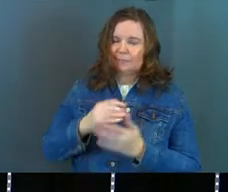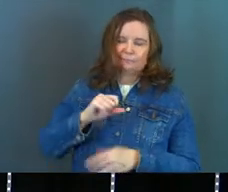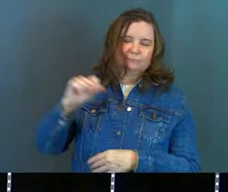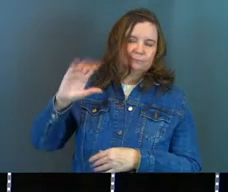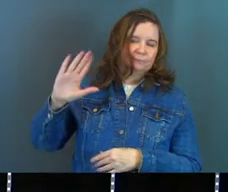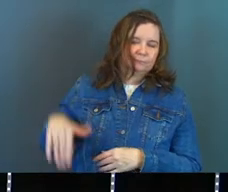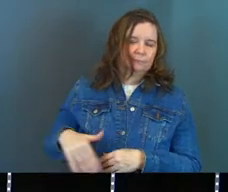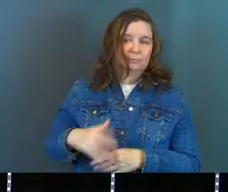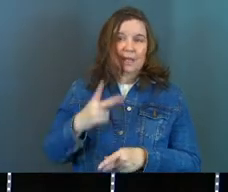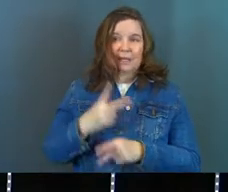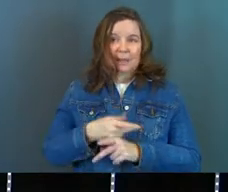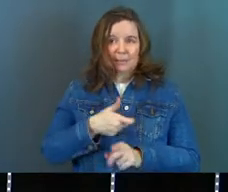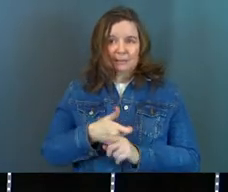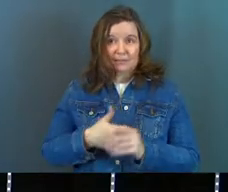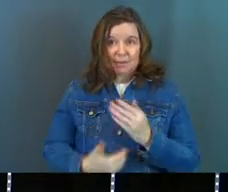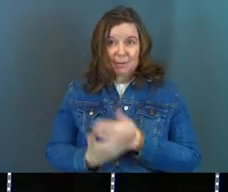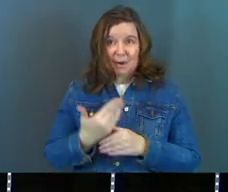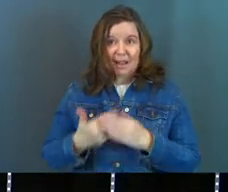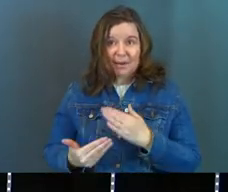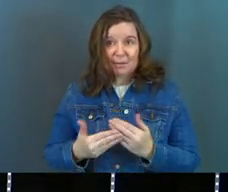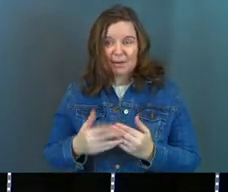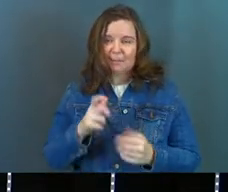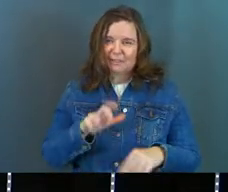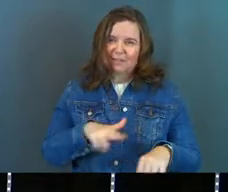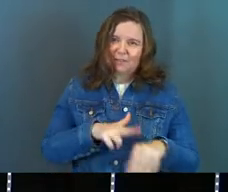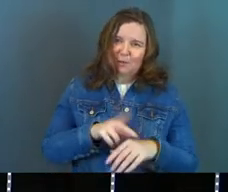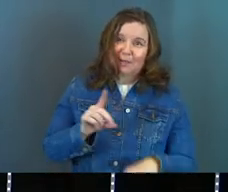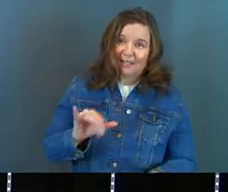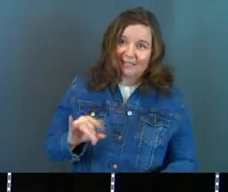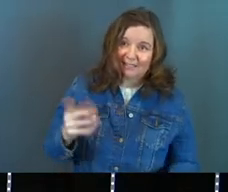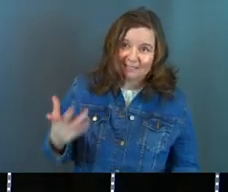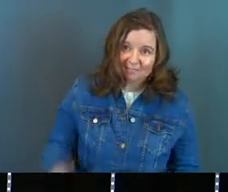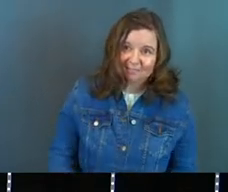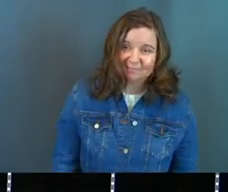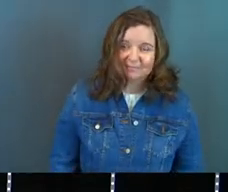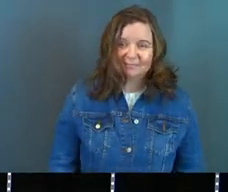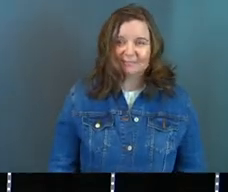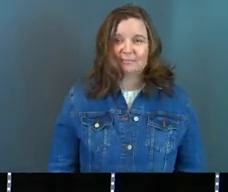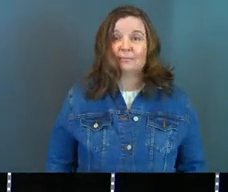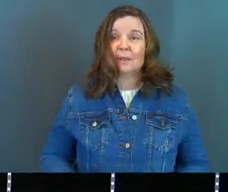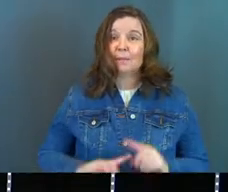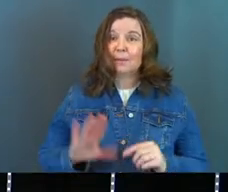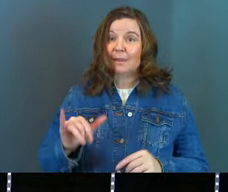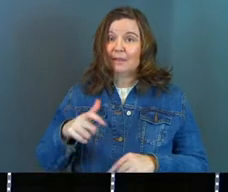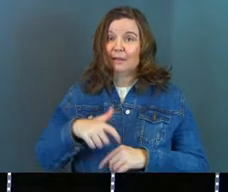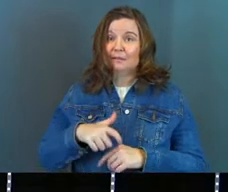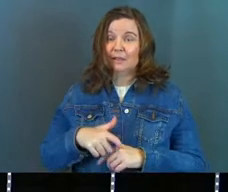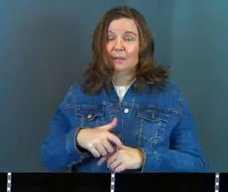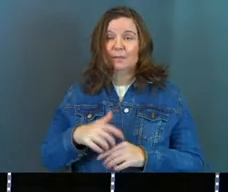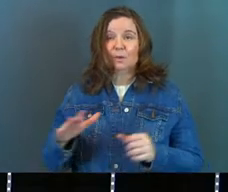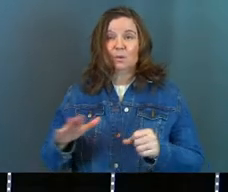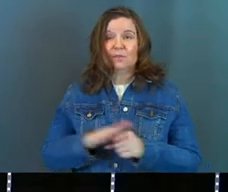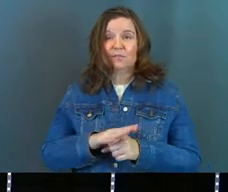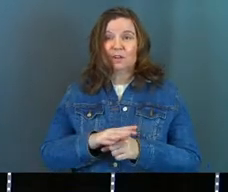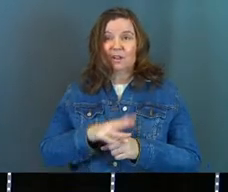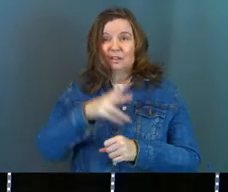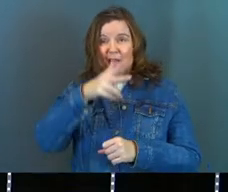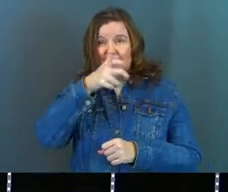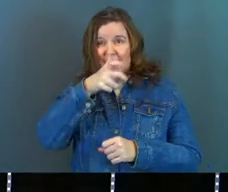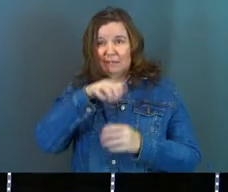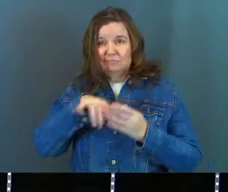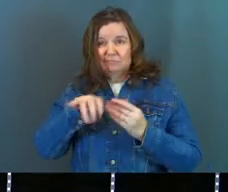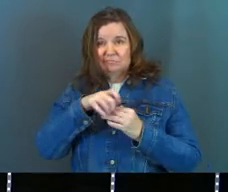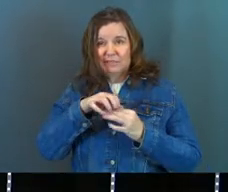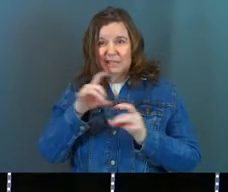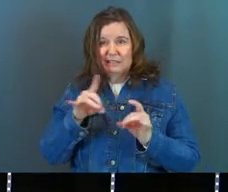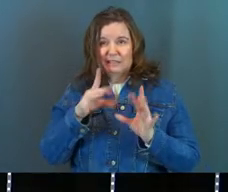listen and kept some of it until morning anyway, because of course they did. But by then, it was full of maggots, and it